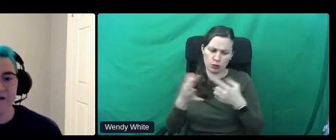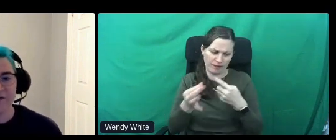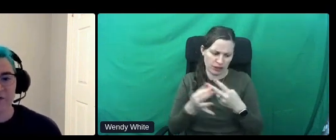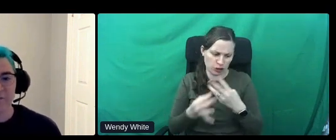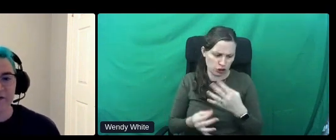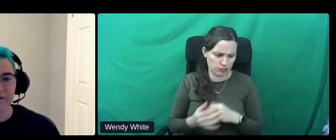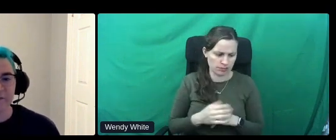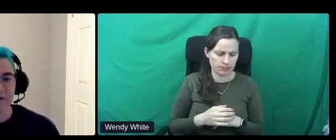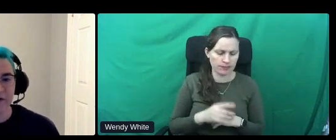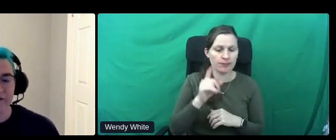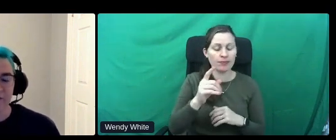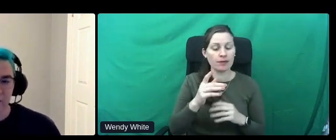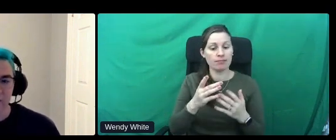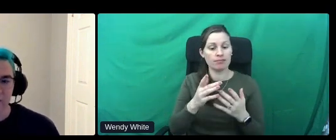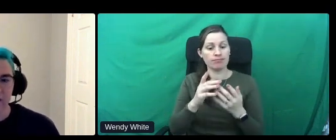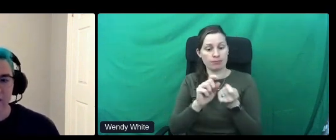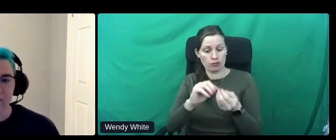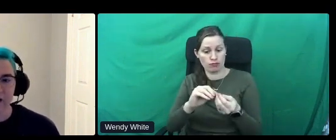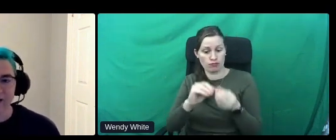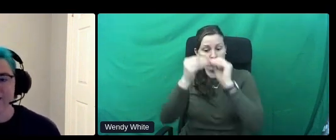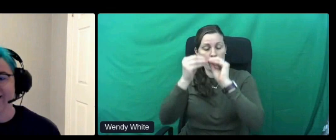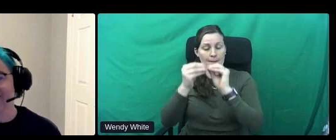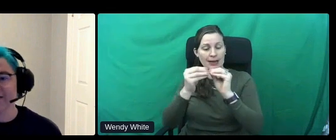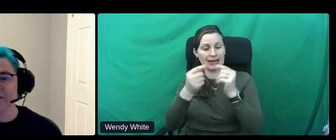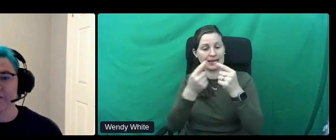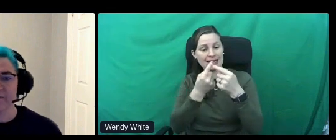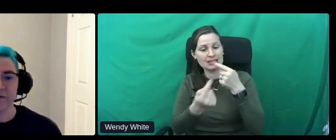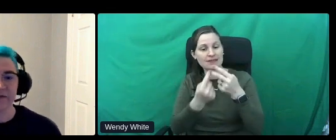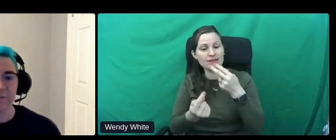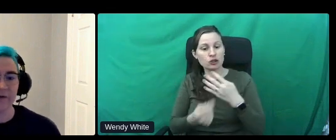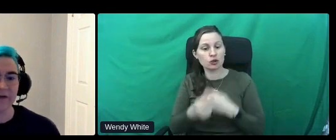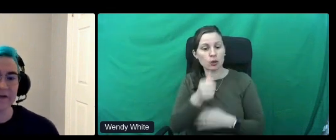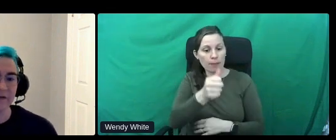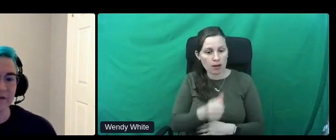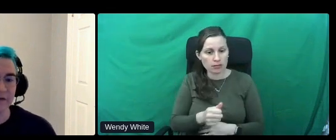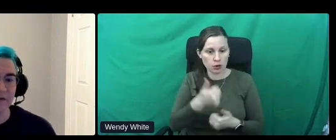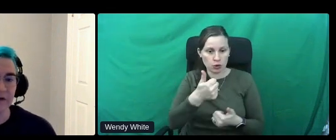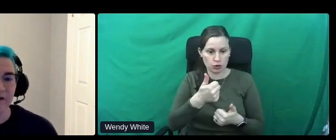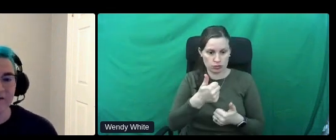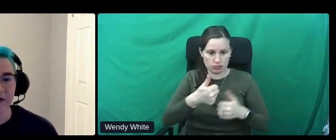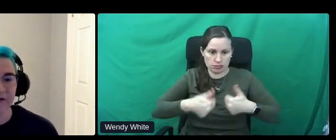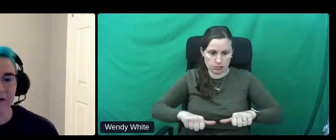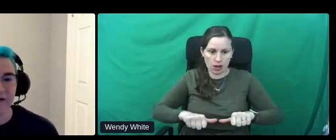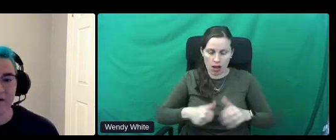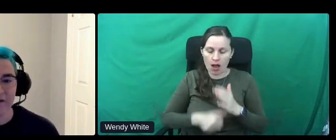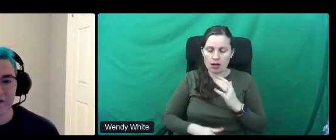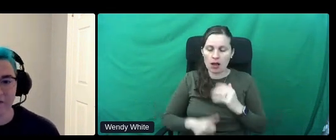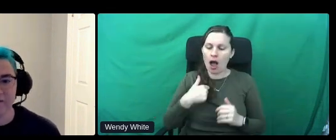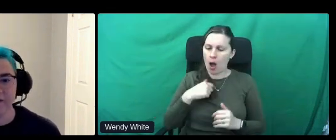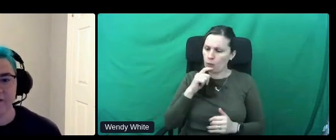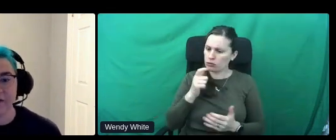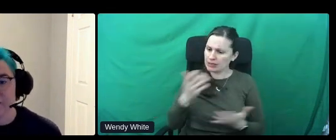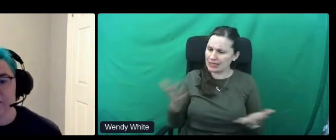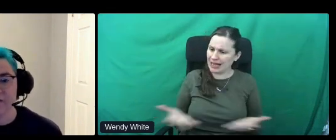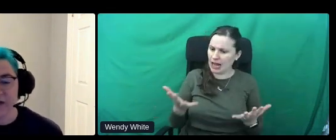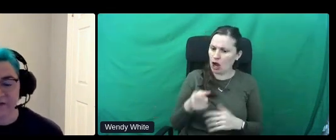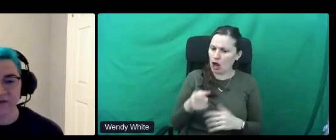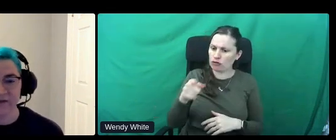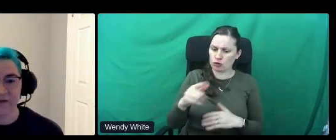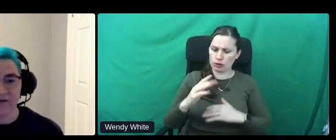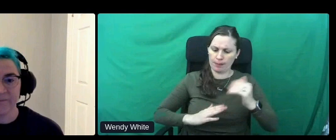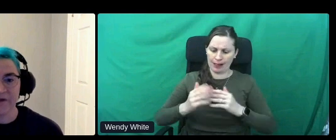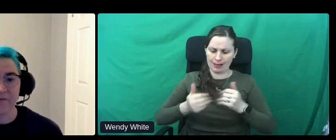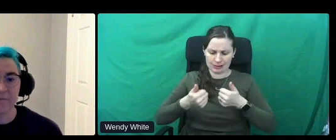Remapping individual buttons was a great start, and I highly encourage you to focus on building a solution of solid and integrated foundation into your